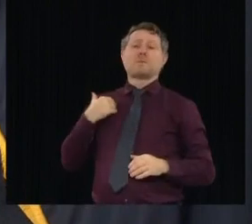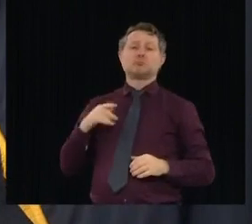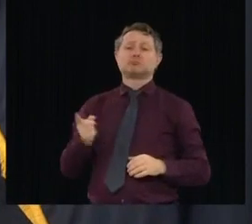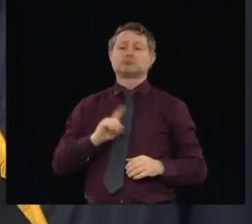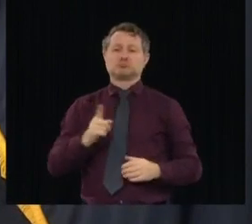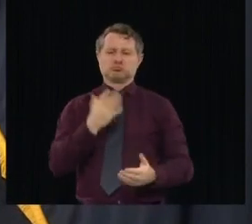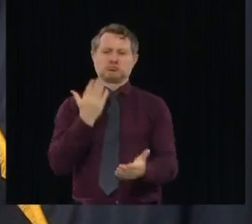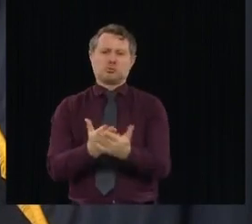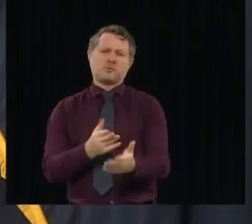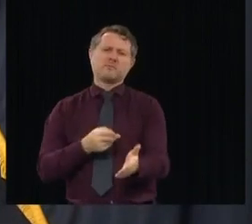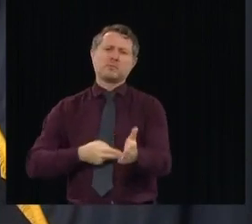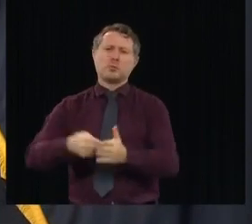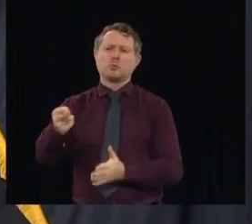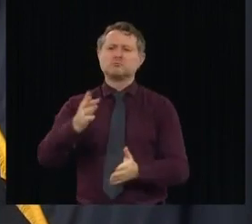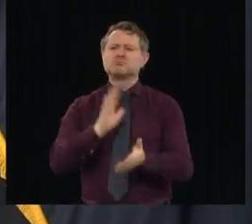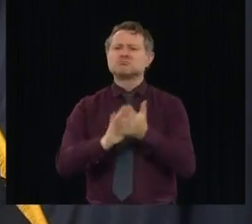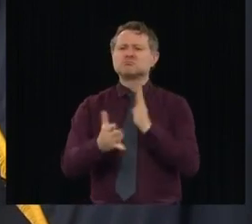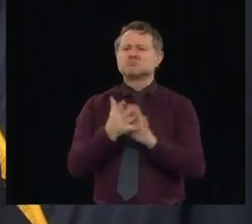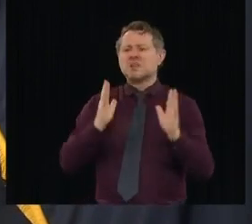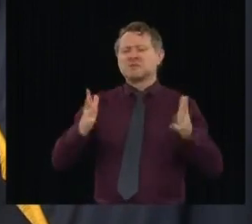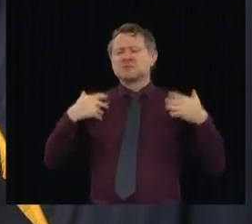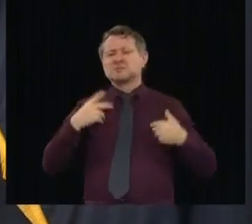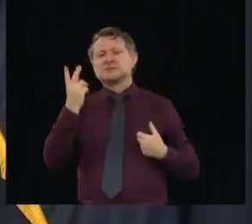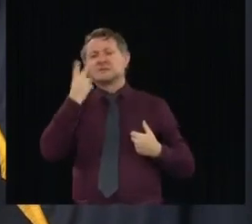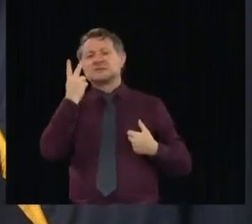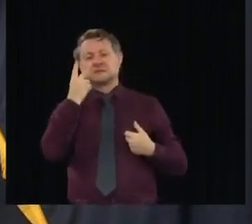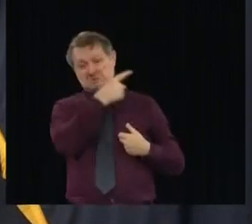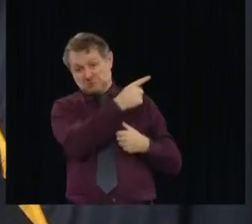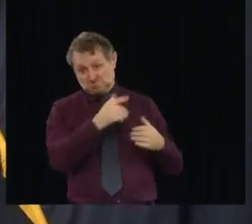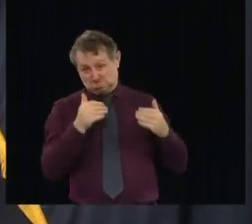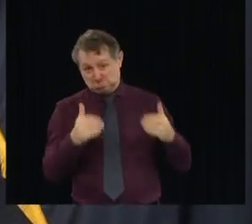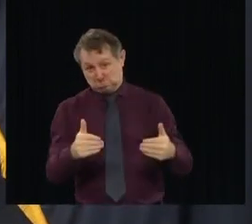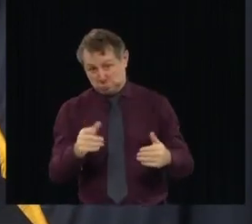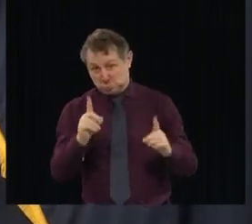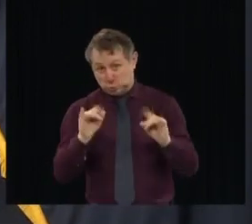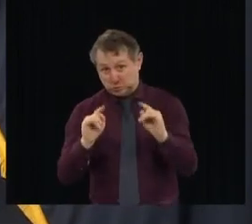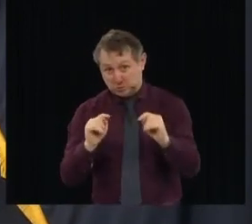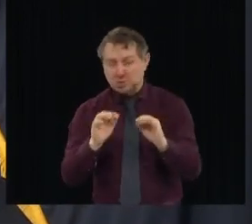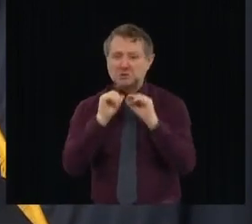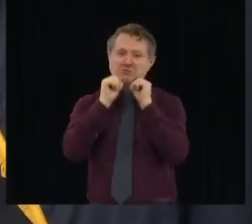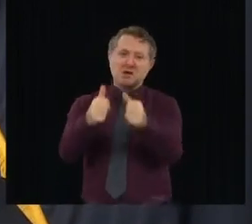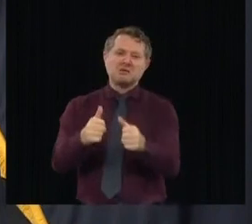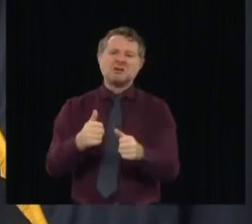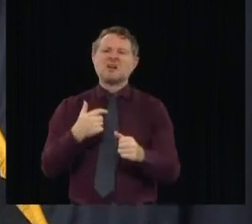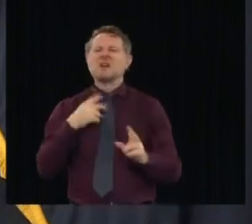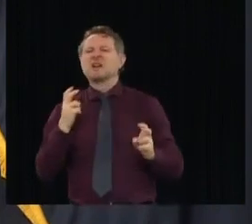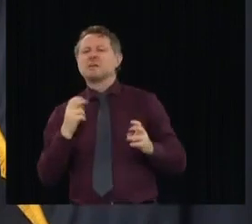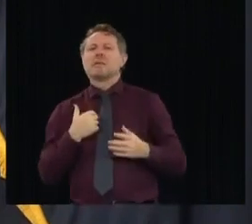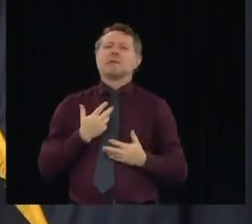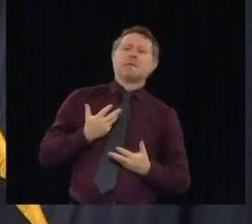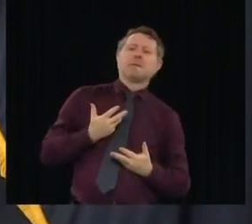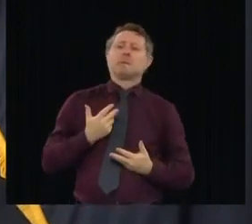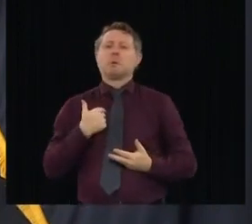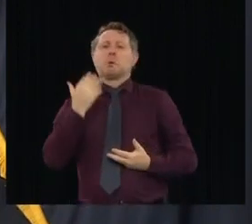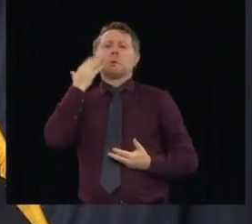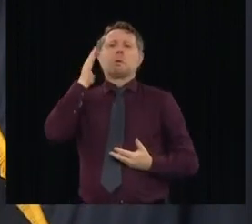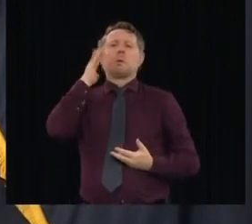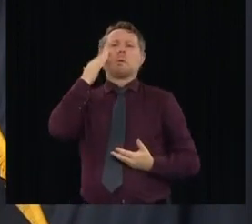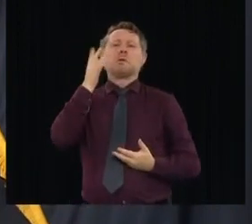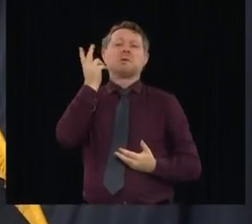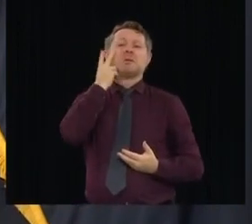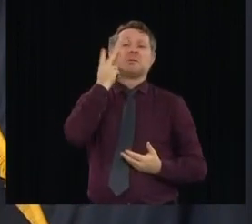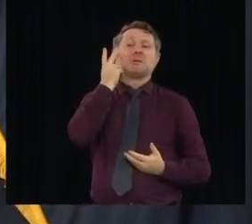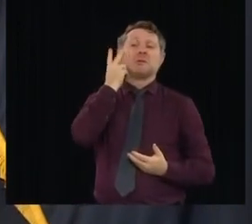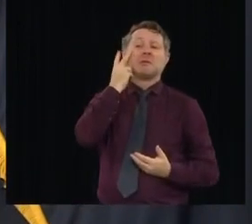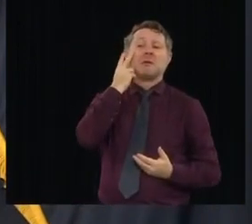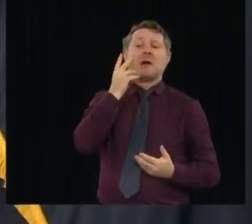it. And then let's see if they perform. Tongue-in-cheek, never underestimate a